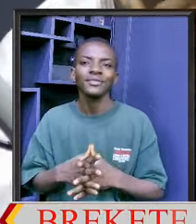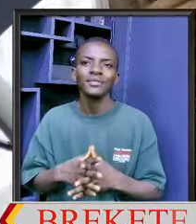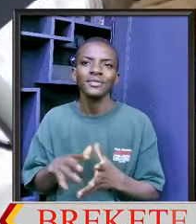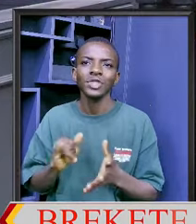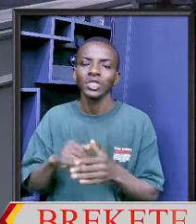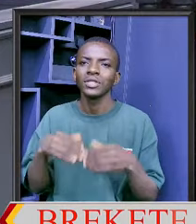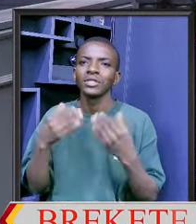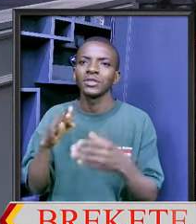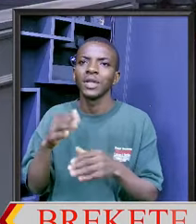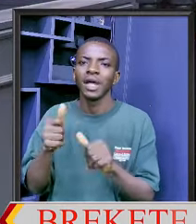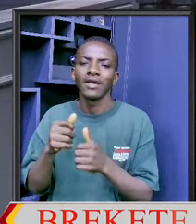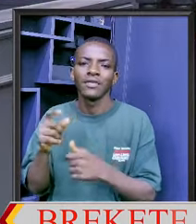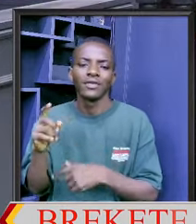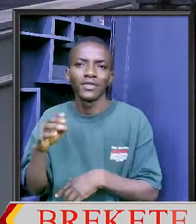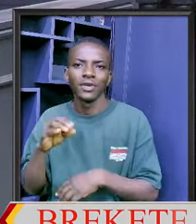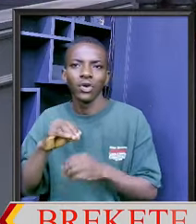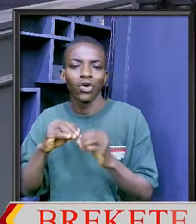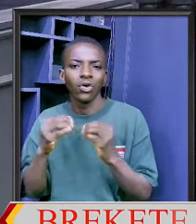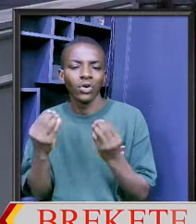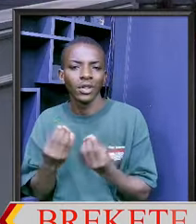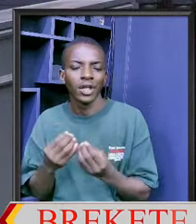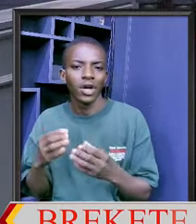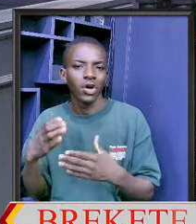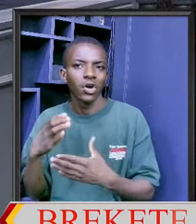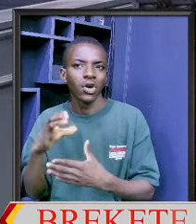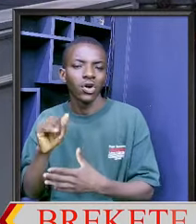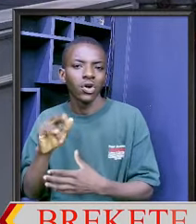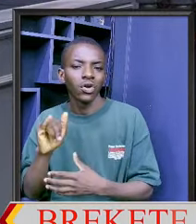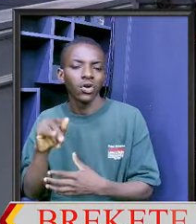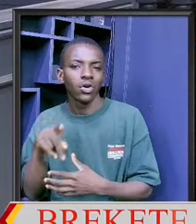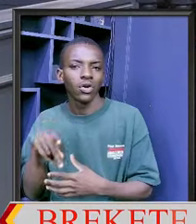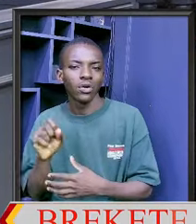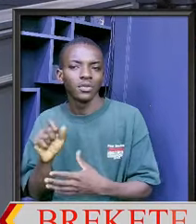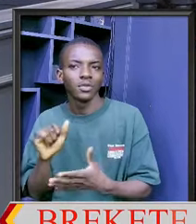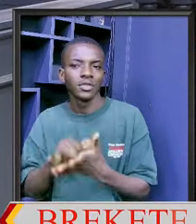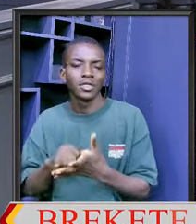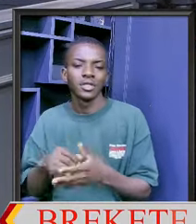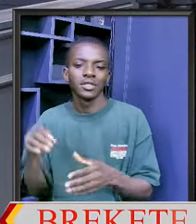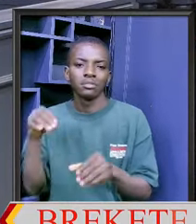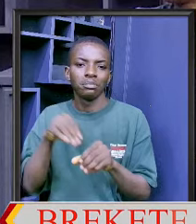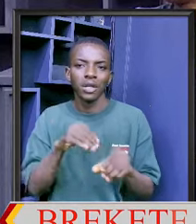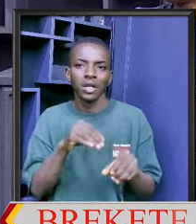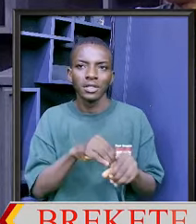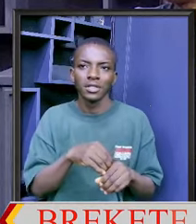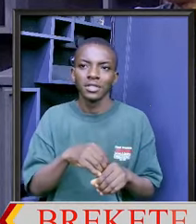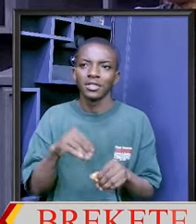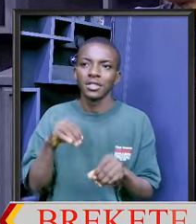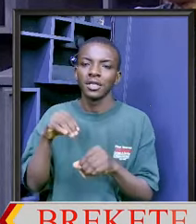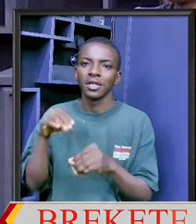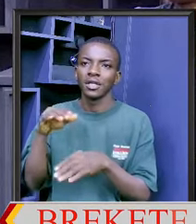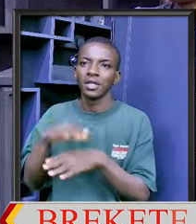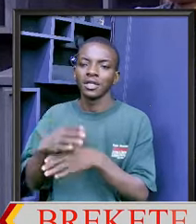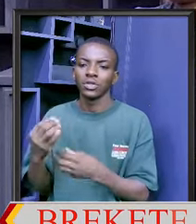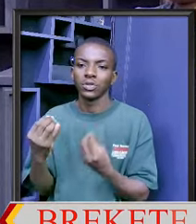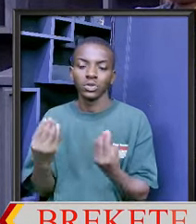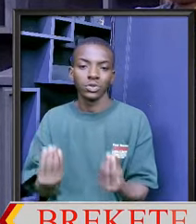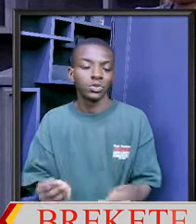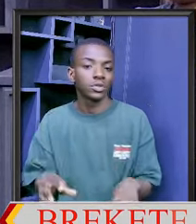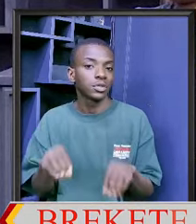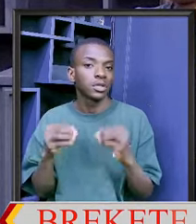Now, so it be for every other crop. Every other crop that is planted in the soil. And it is